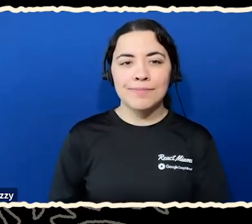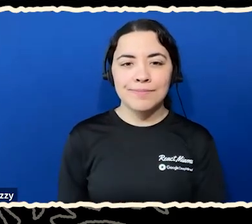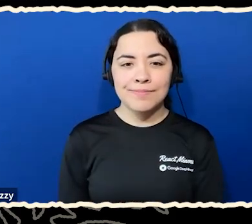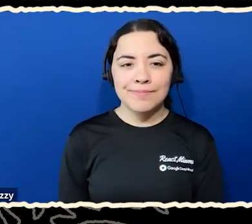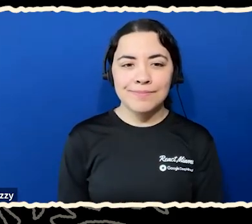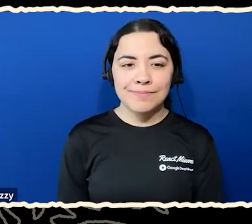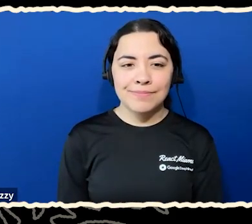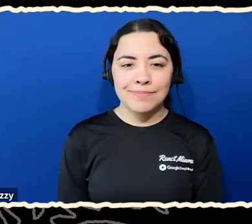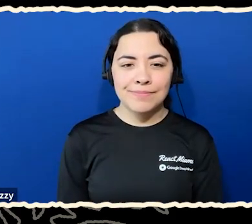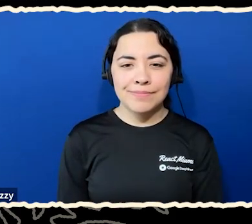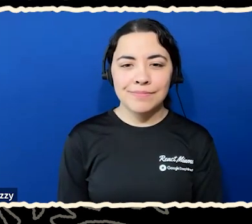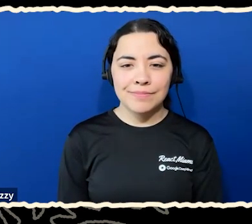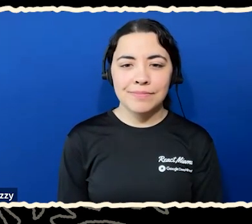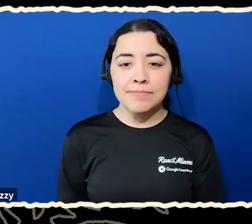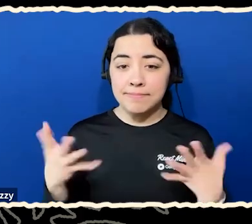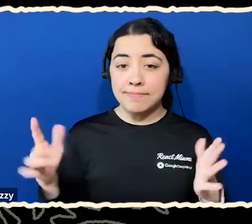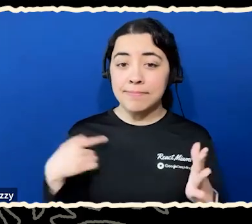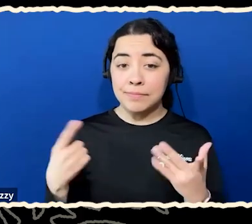view transition